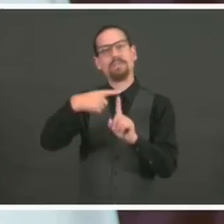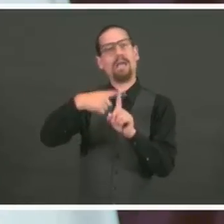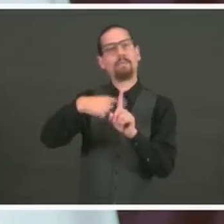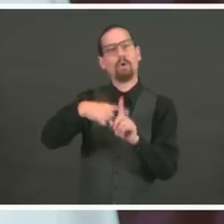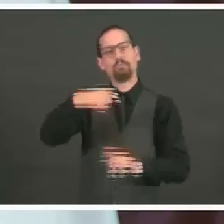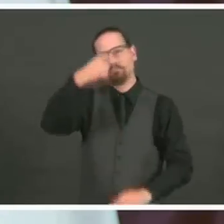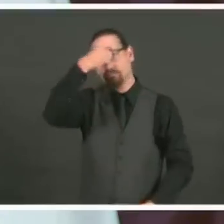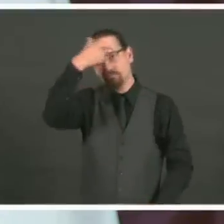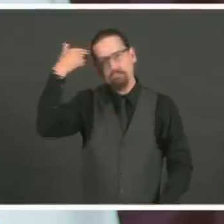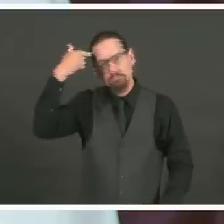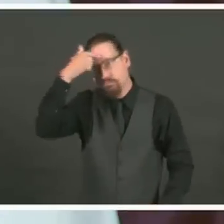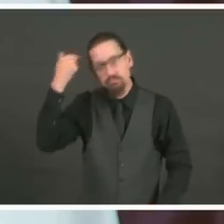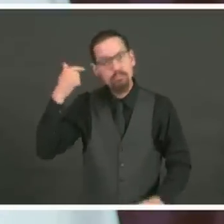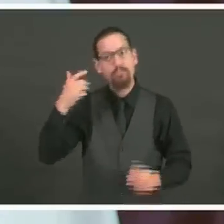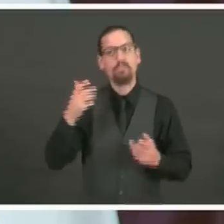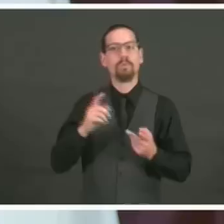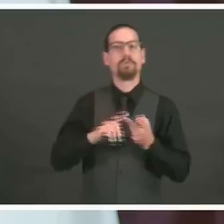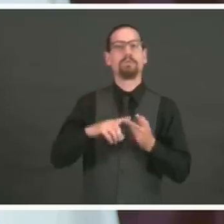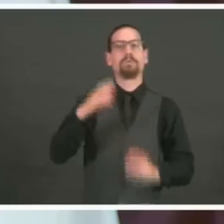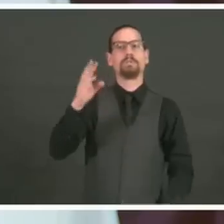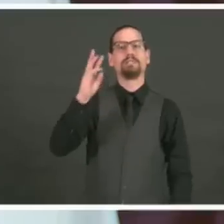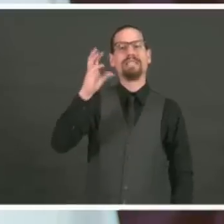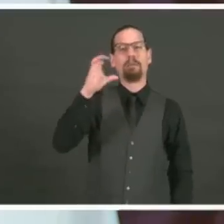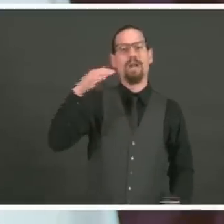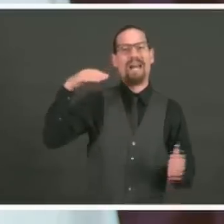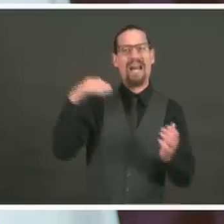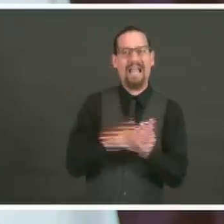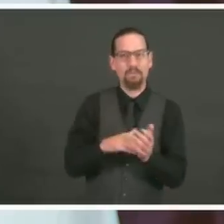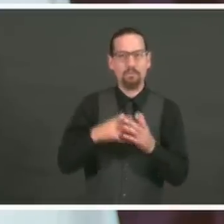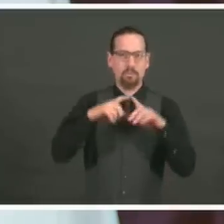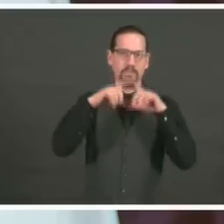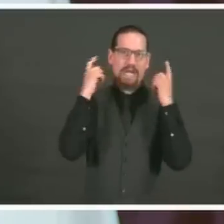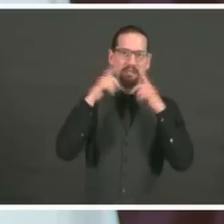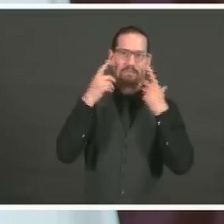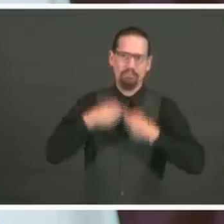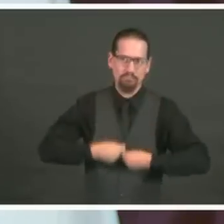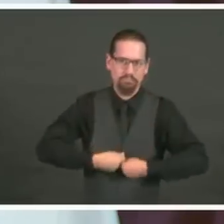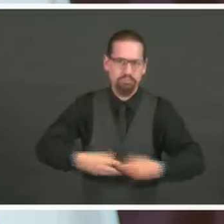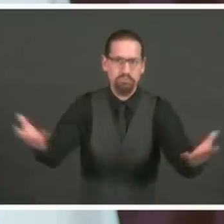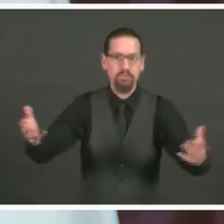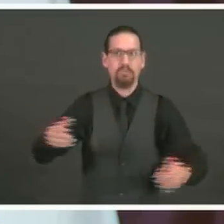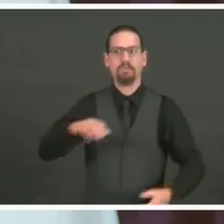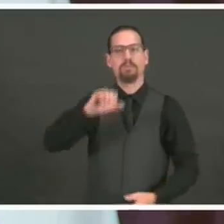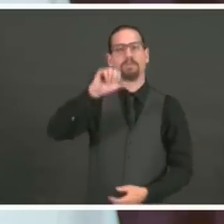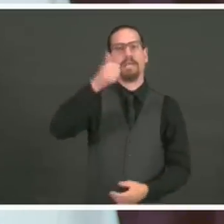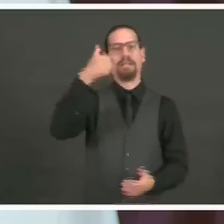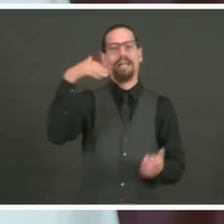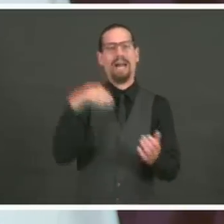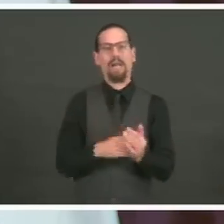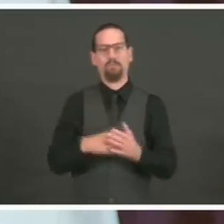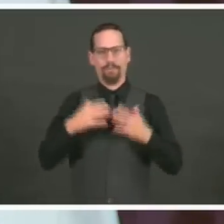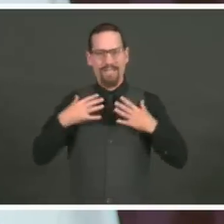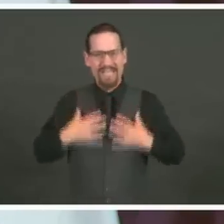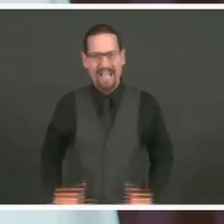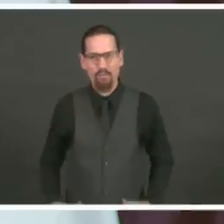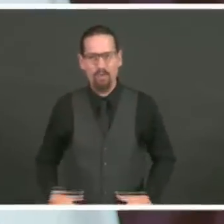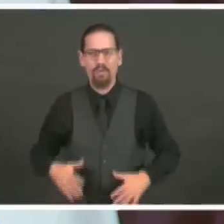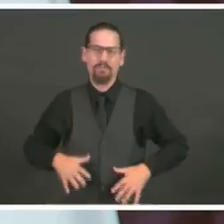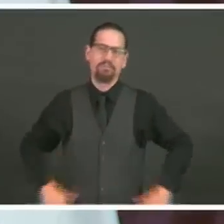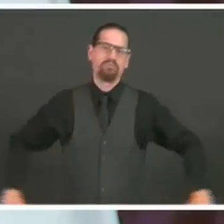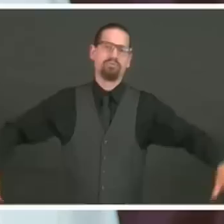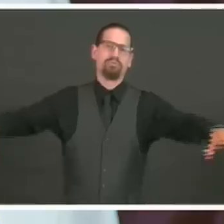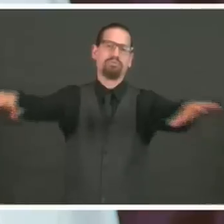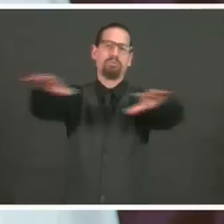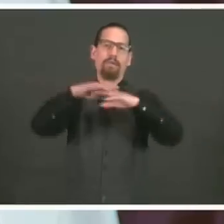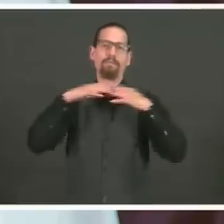and 10,000 gowns to districts. And that's just this week. We're going to continue to closely coordinate with school